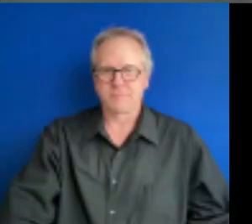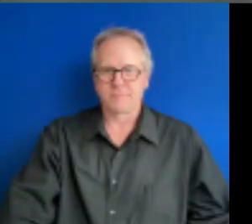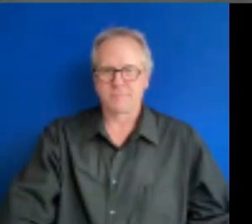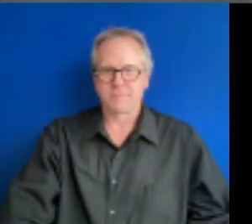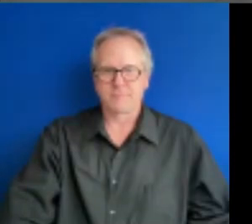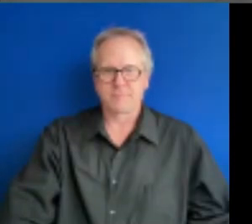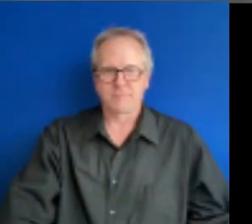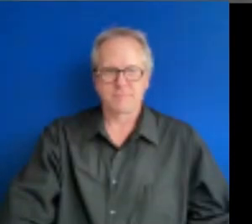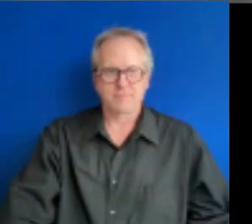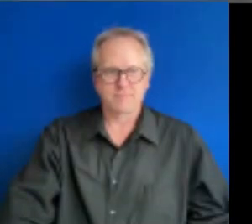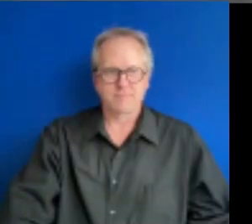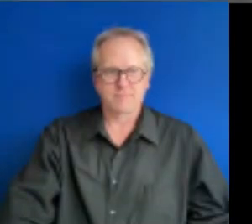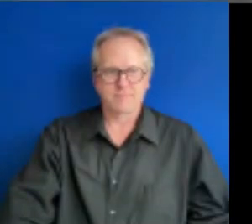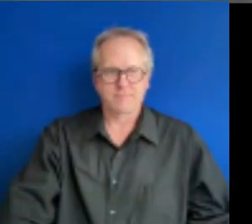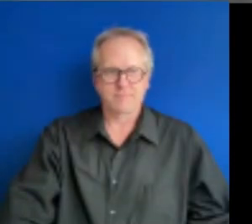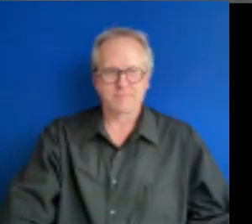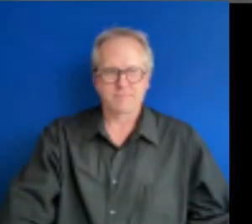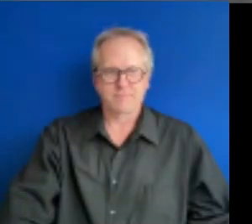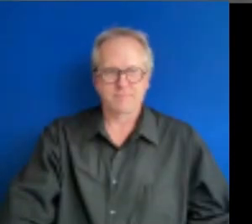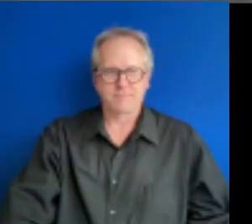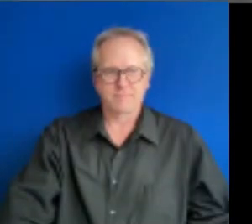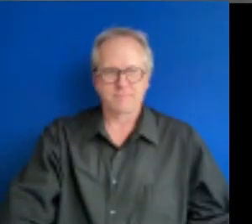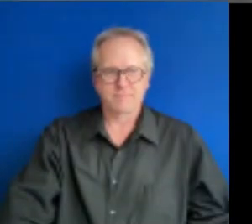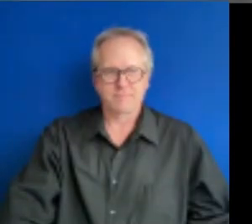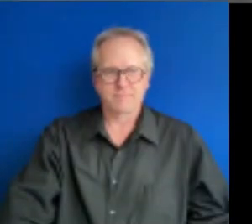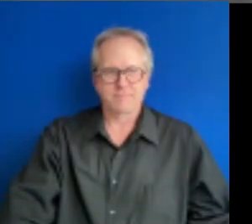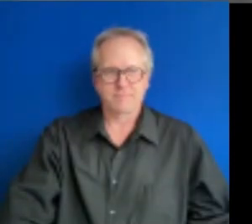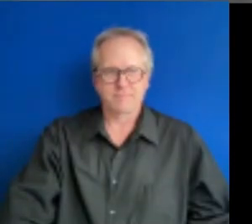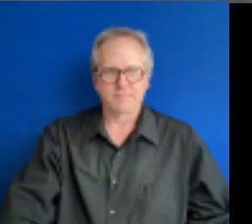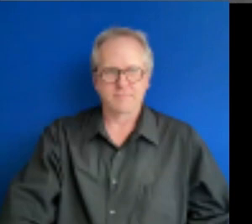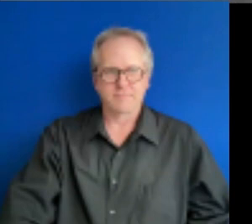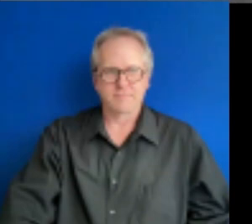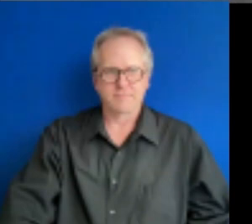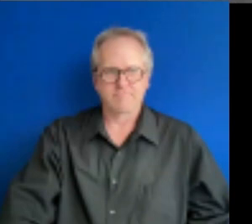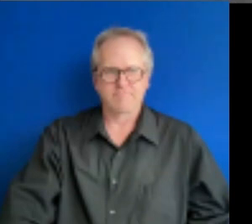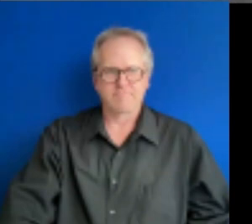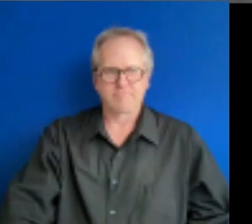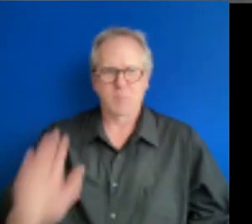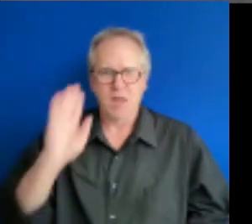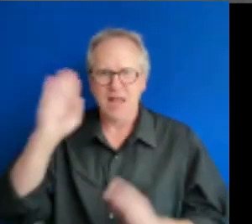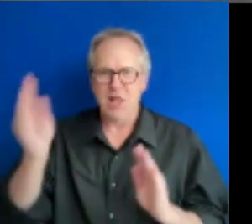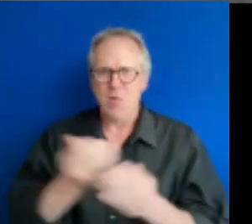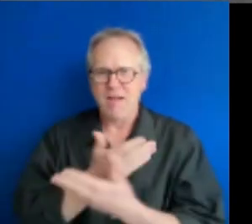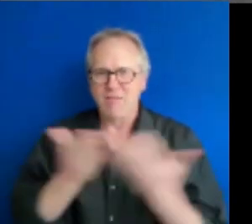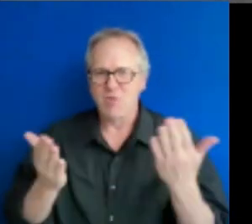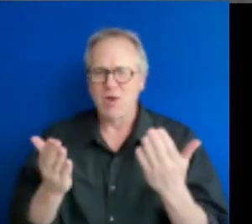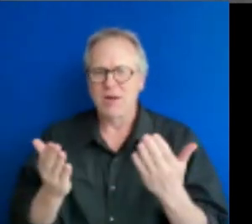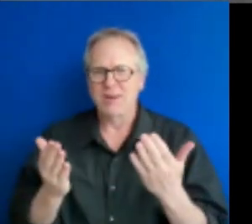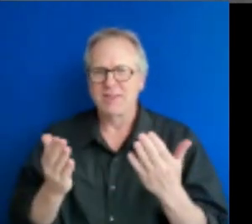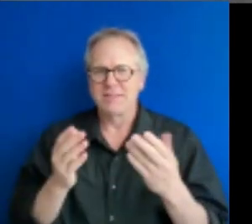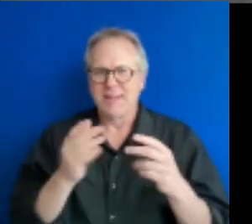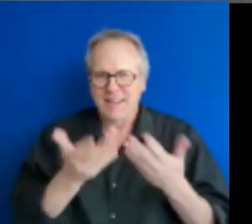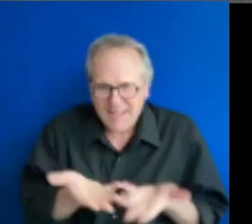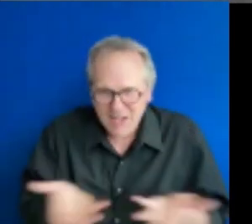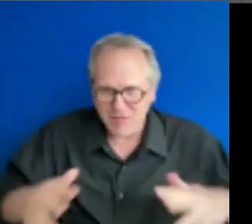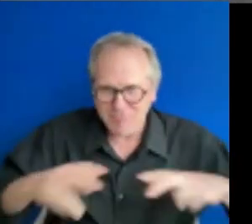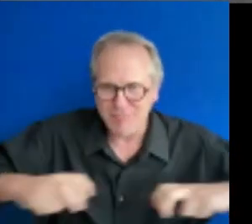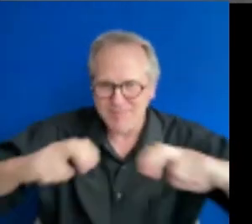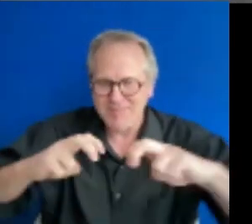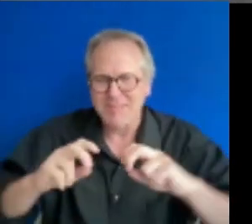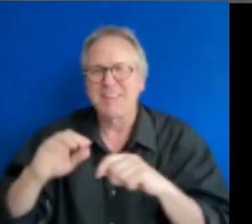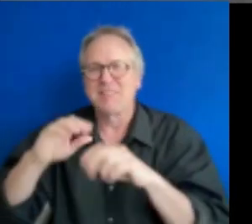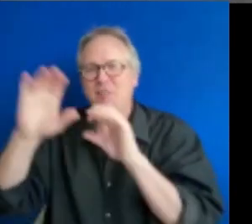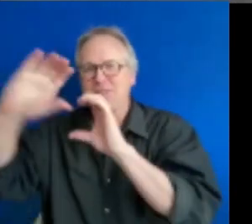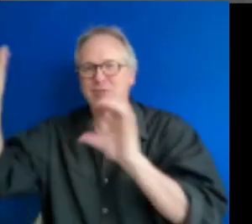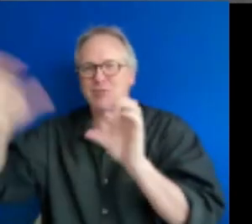Hello, everybody. Thank you so much for coming in person and also joining online via Zoom